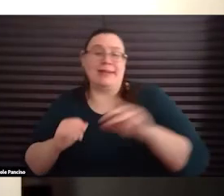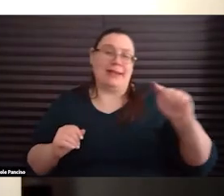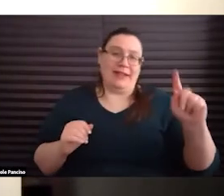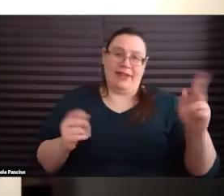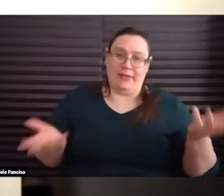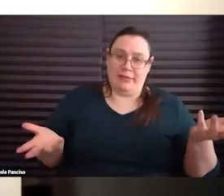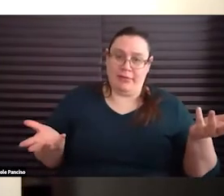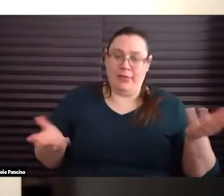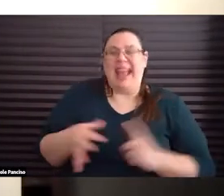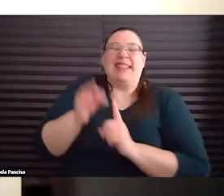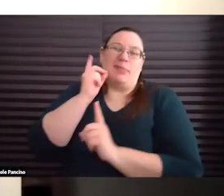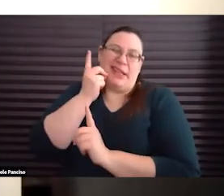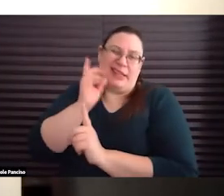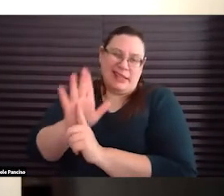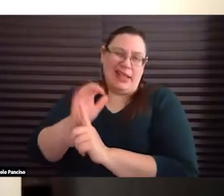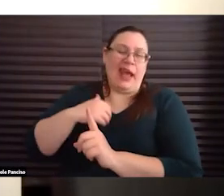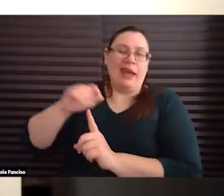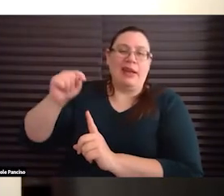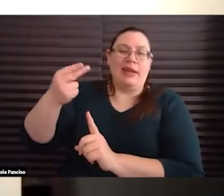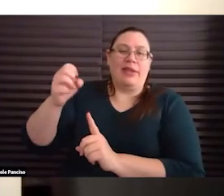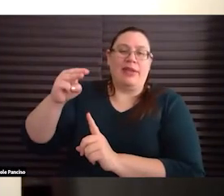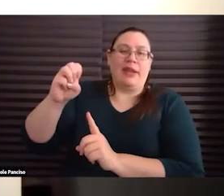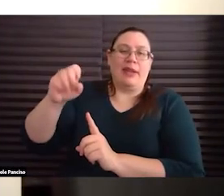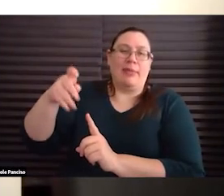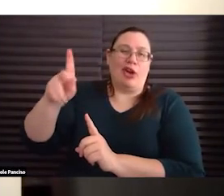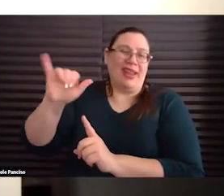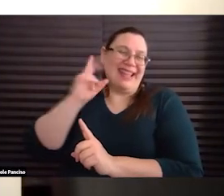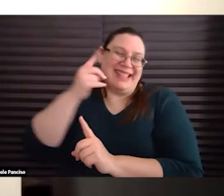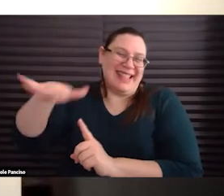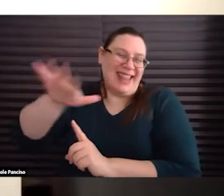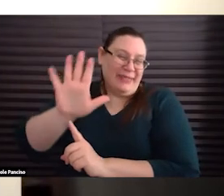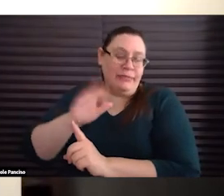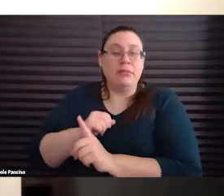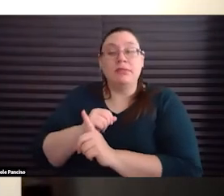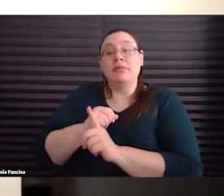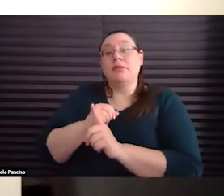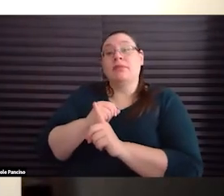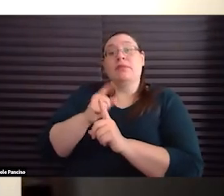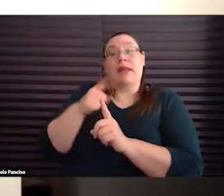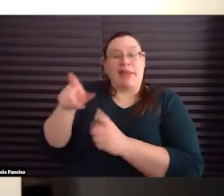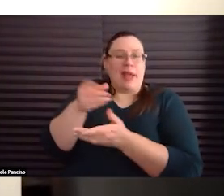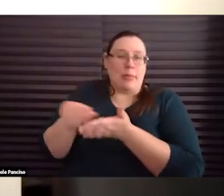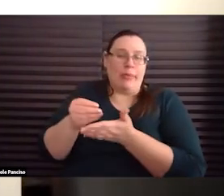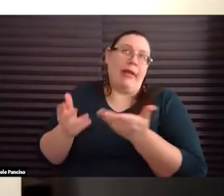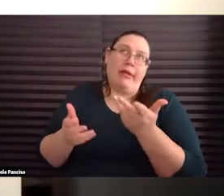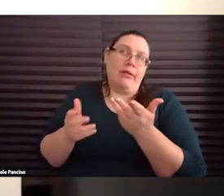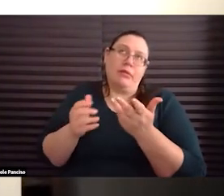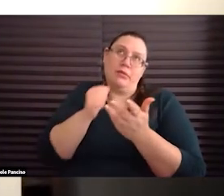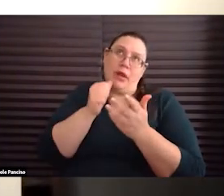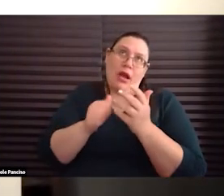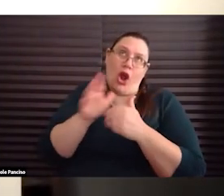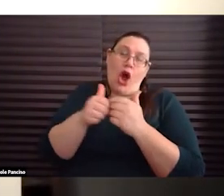was Disney, which had theme parks. But then they all got bought up, not all, but most of them, by